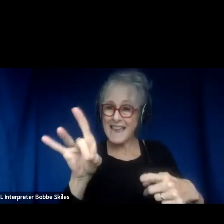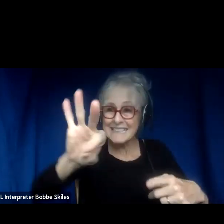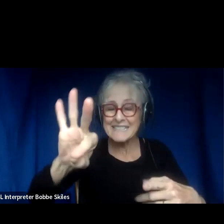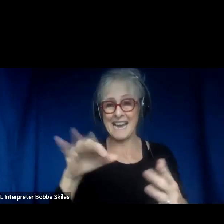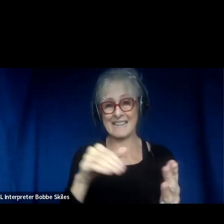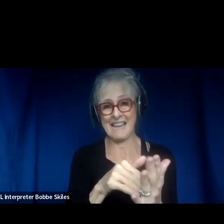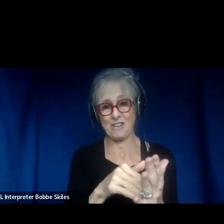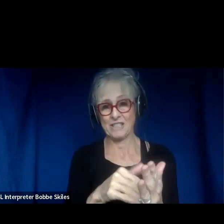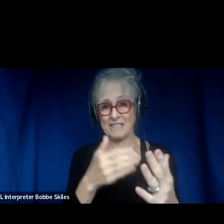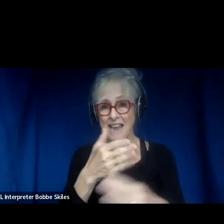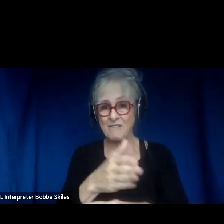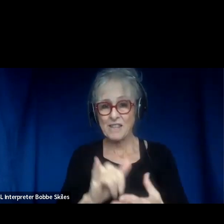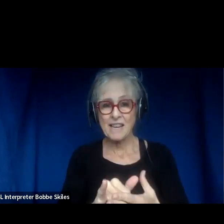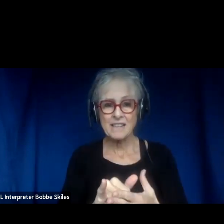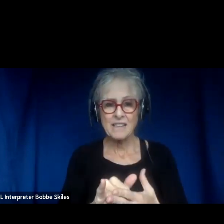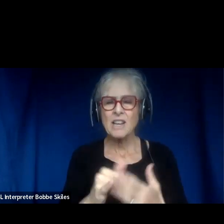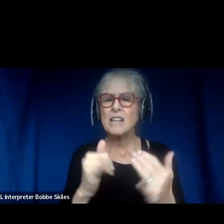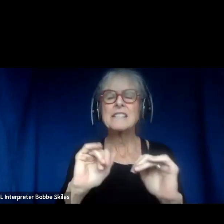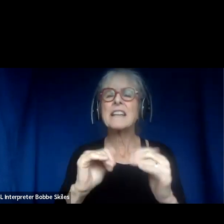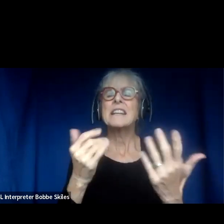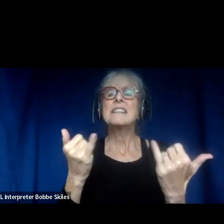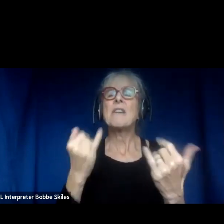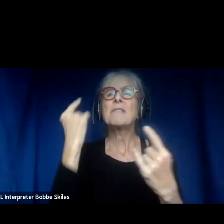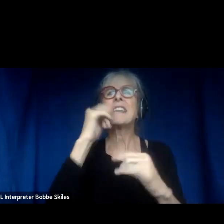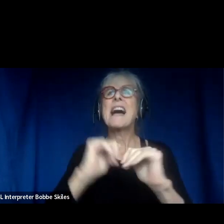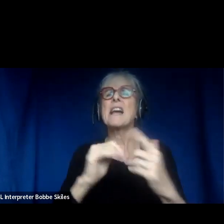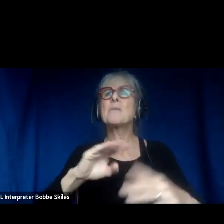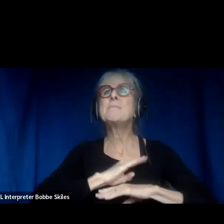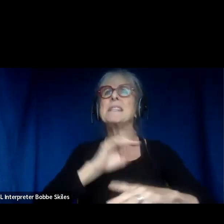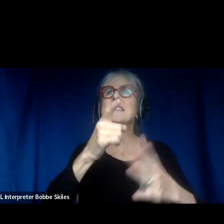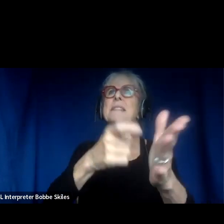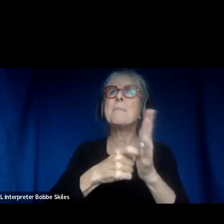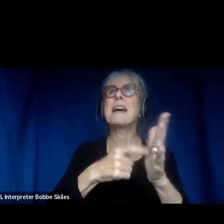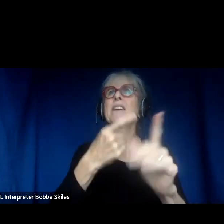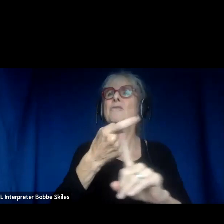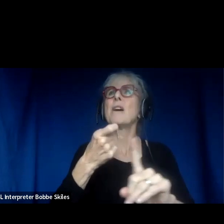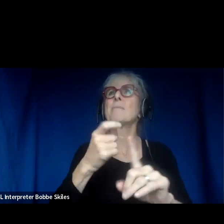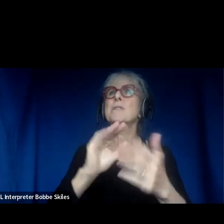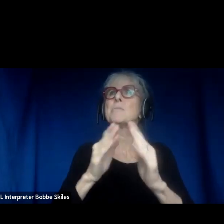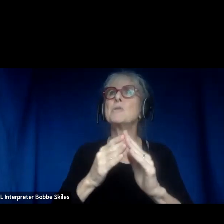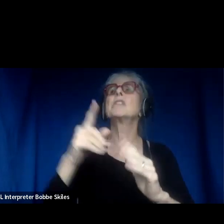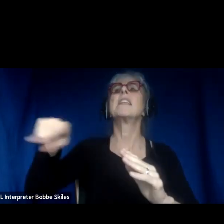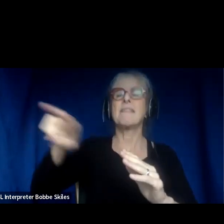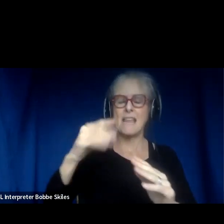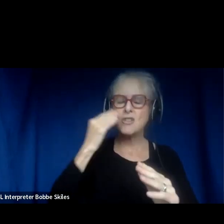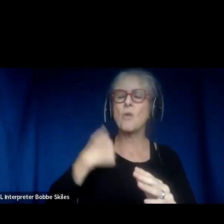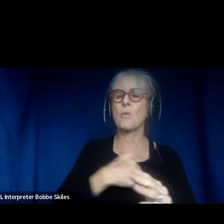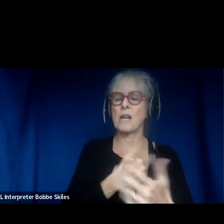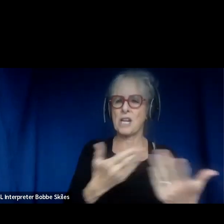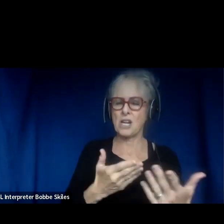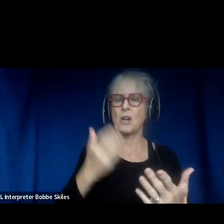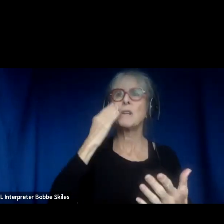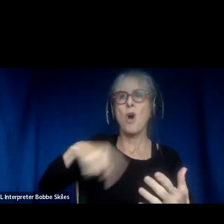point where, how do we meet the demand that's coming from the community? They know we're here, we know they have need, they see us as